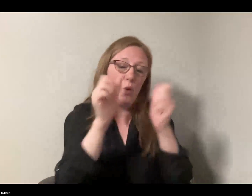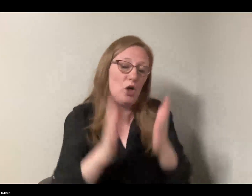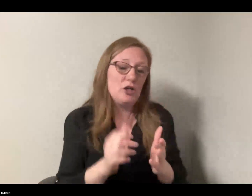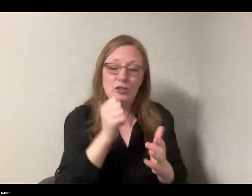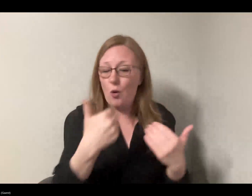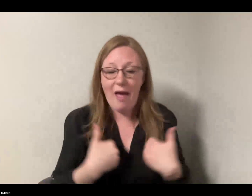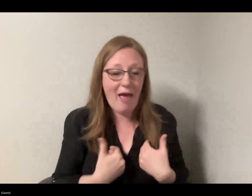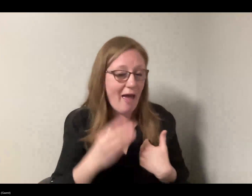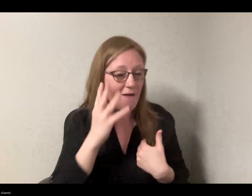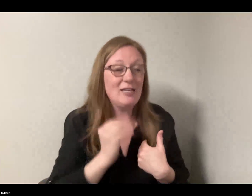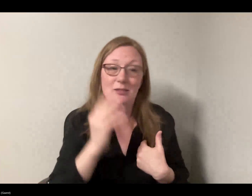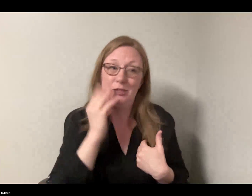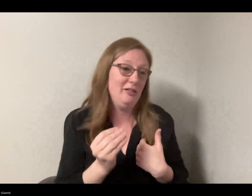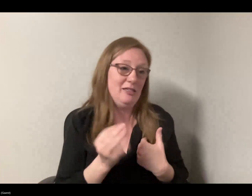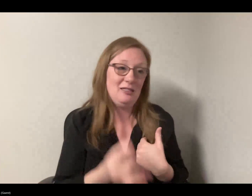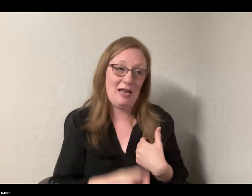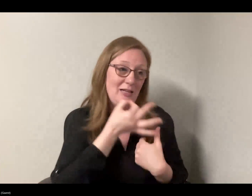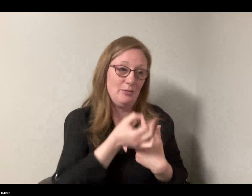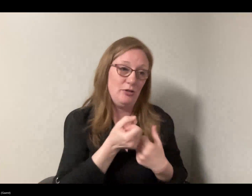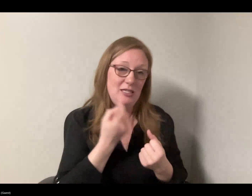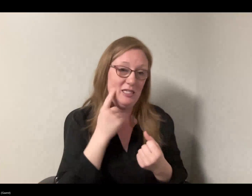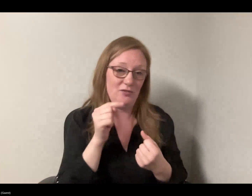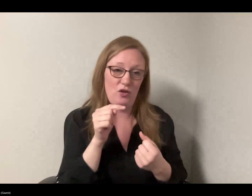experience that, and